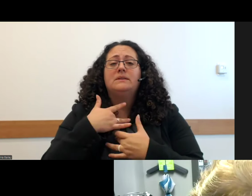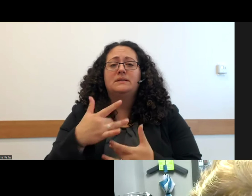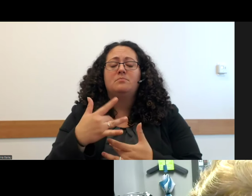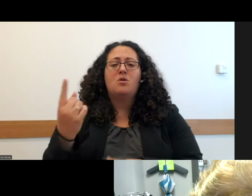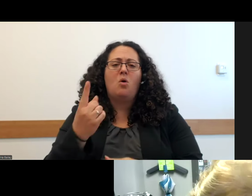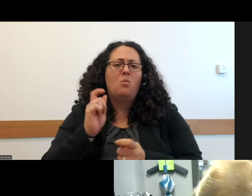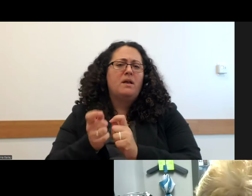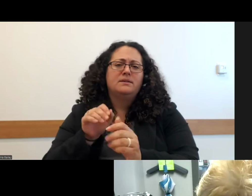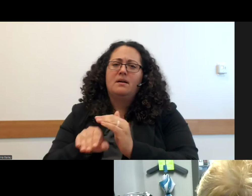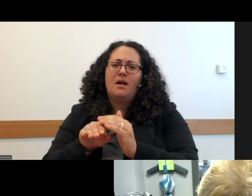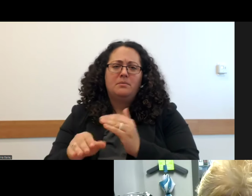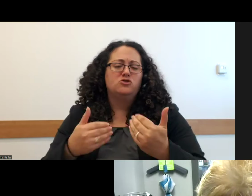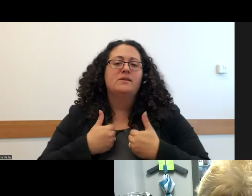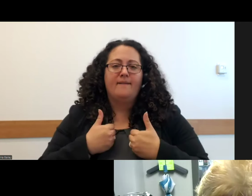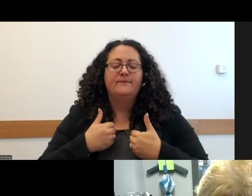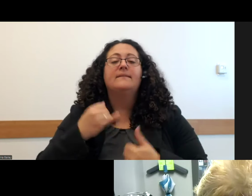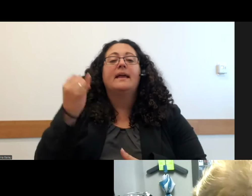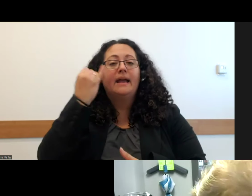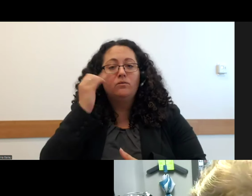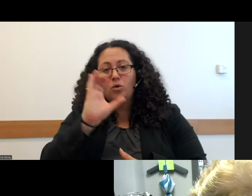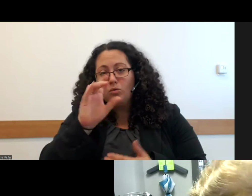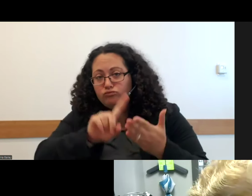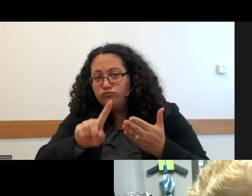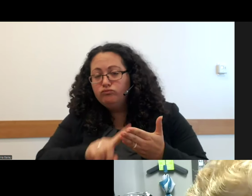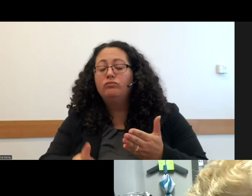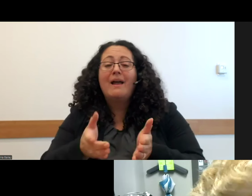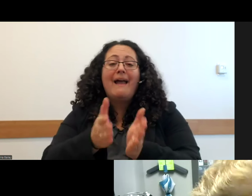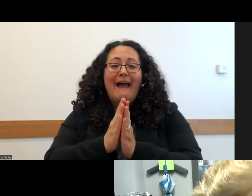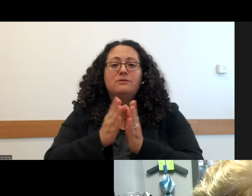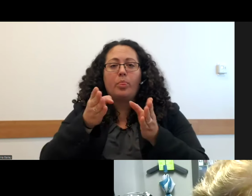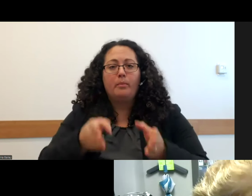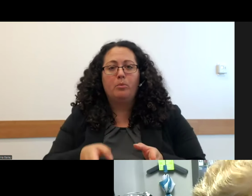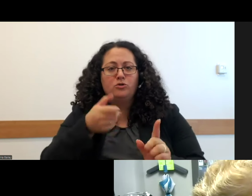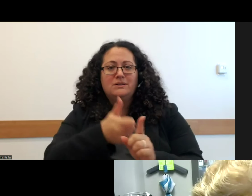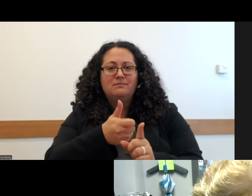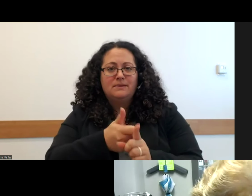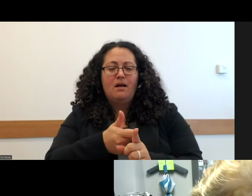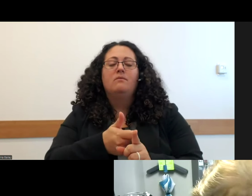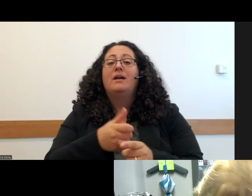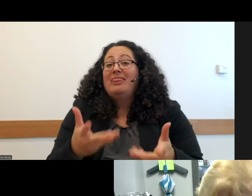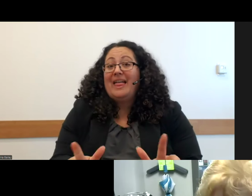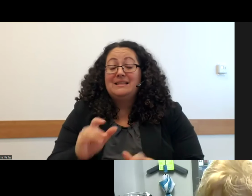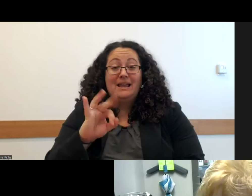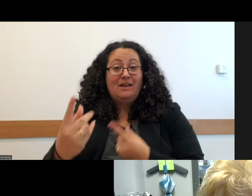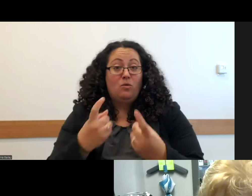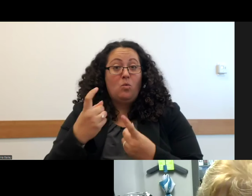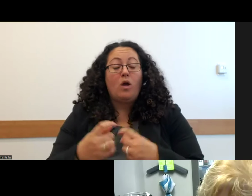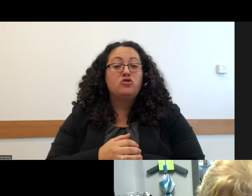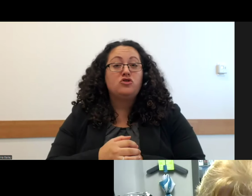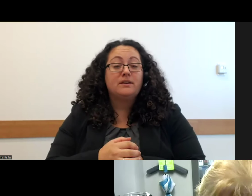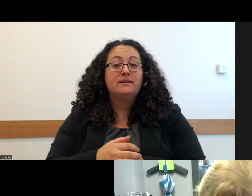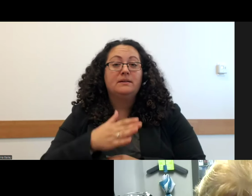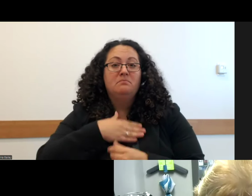an accommodation if you look into it and ask the individual involved. And that's it. If you have any questions,